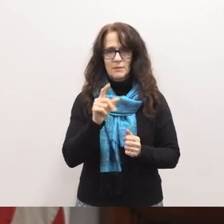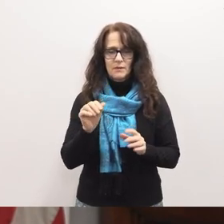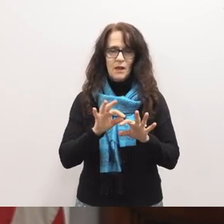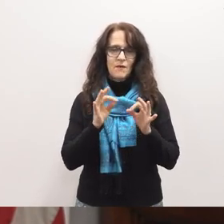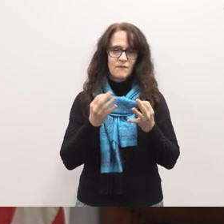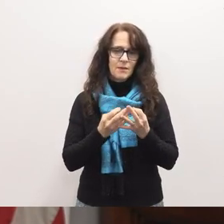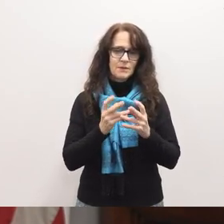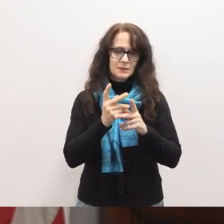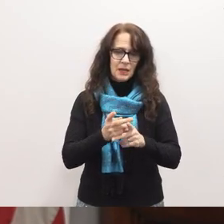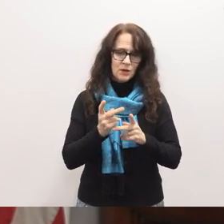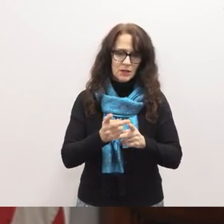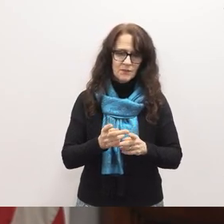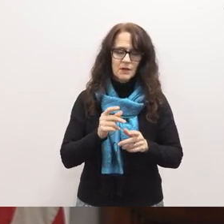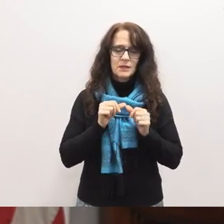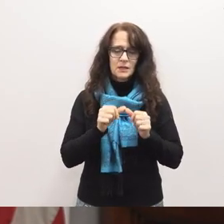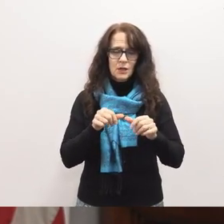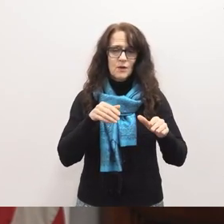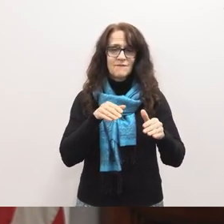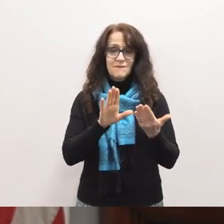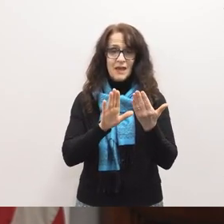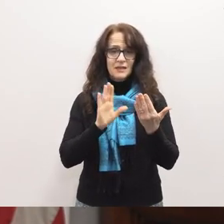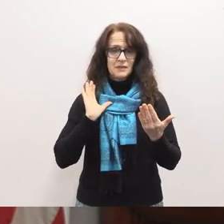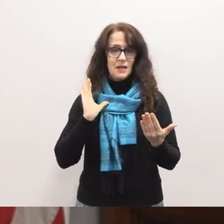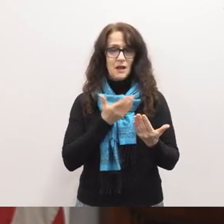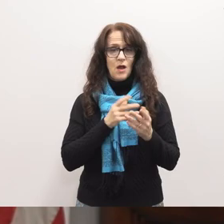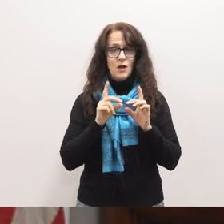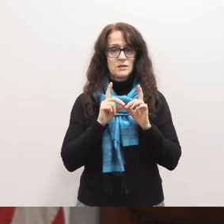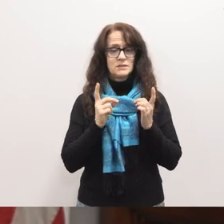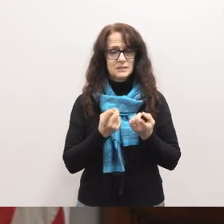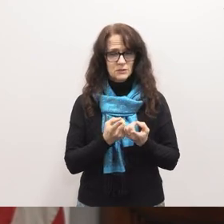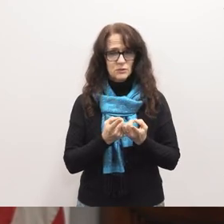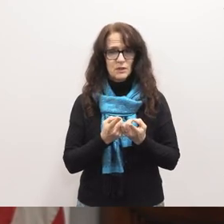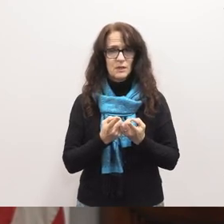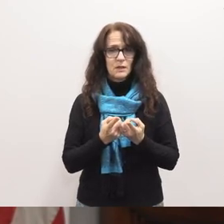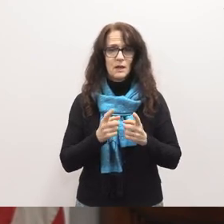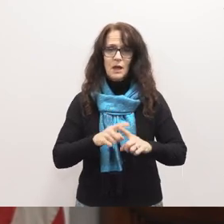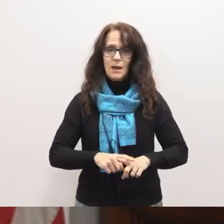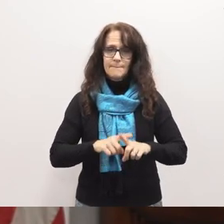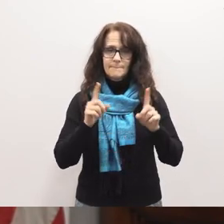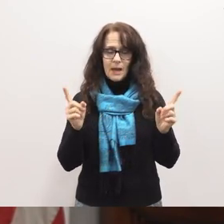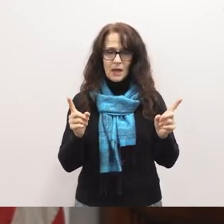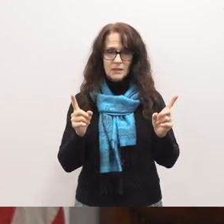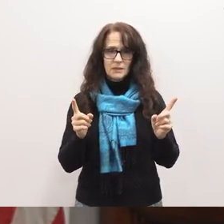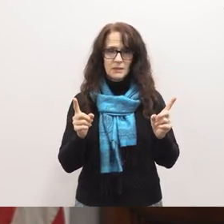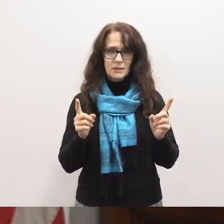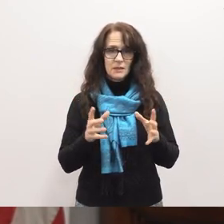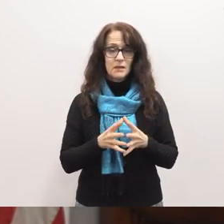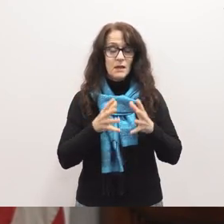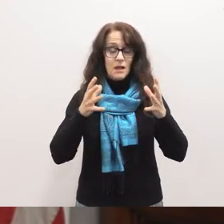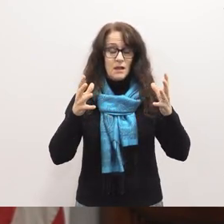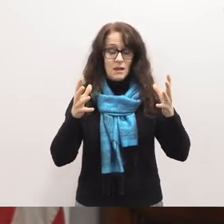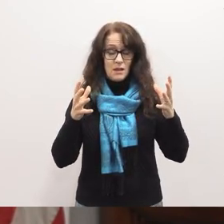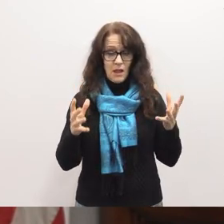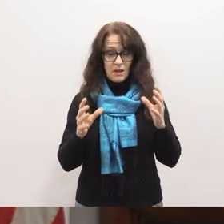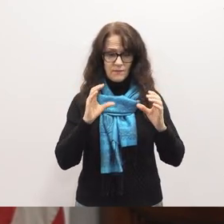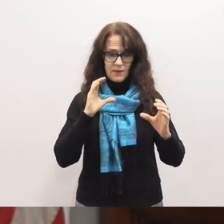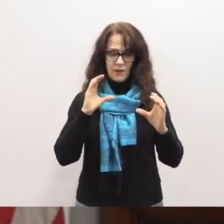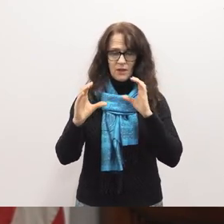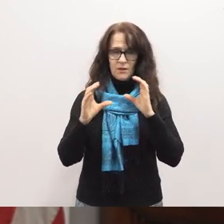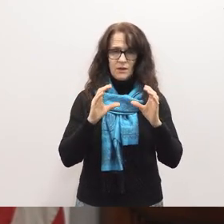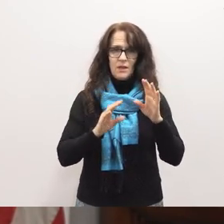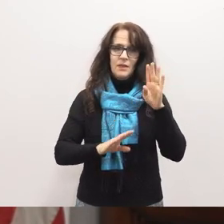or caregivers continue to face in our district, but that many of the conversations,